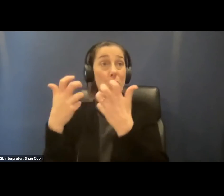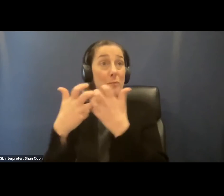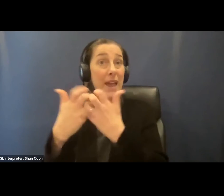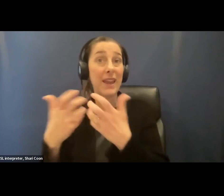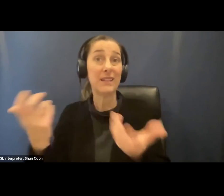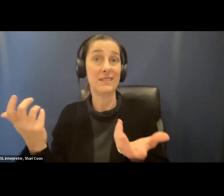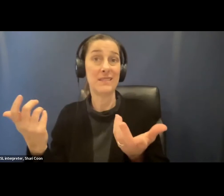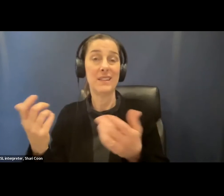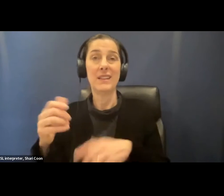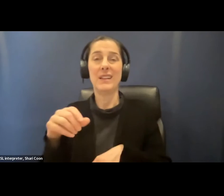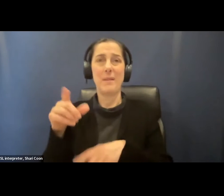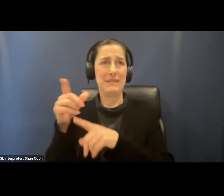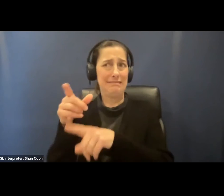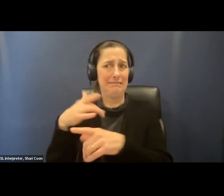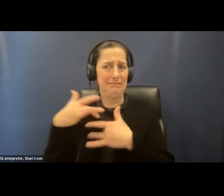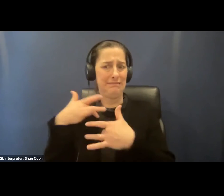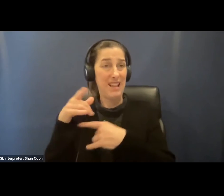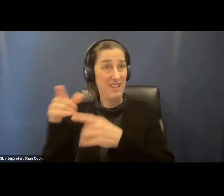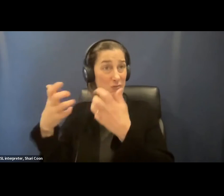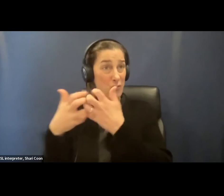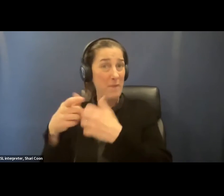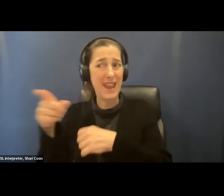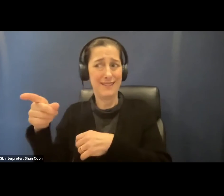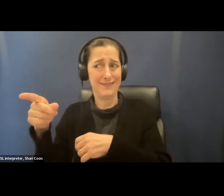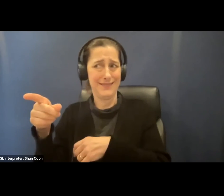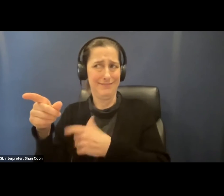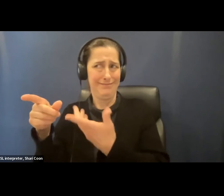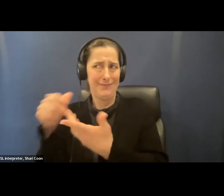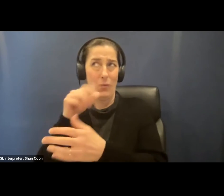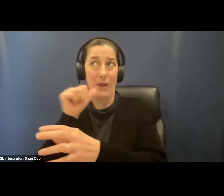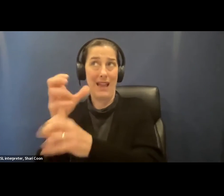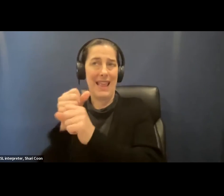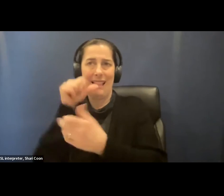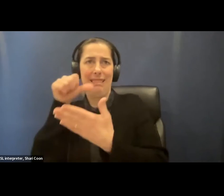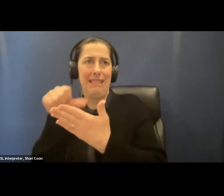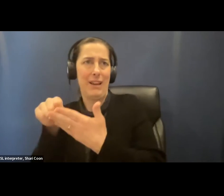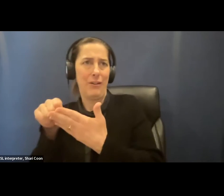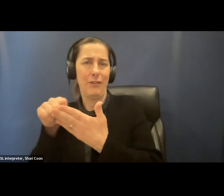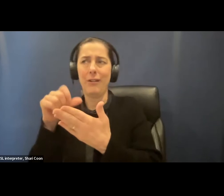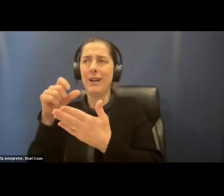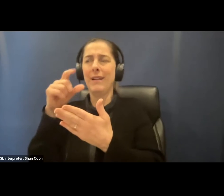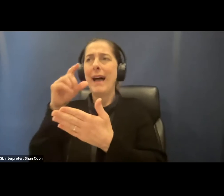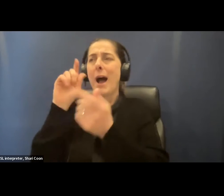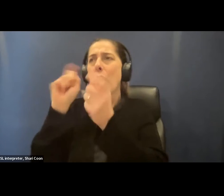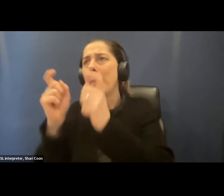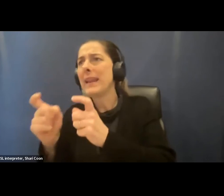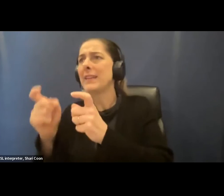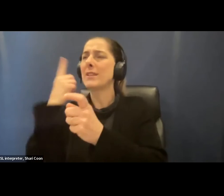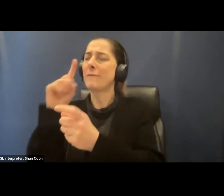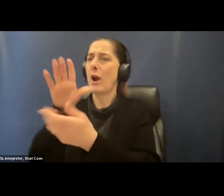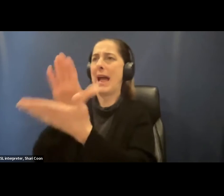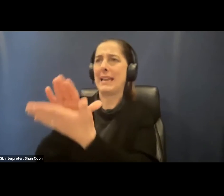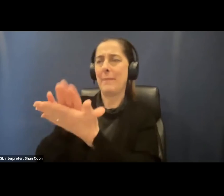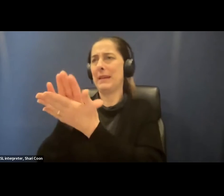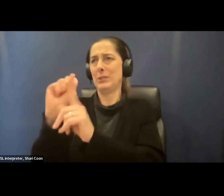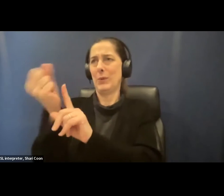letter about all my academic accommodations, but I want them to know that I might need X, Y, and Z. And I have attentional difficulties.